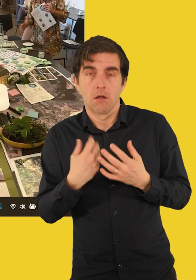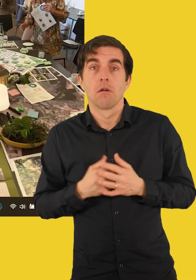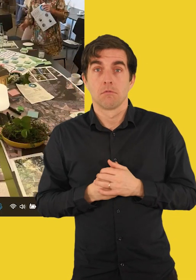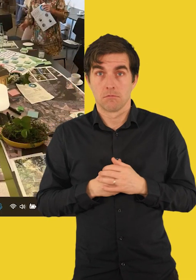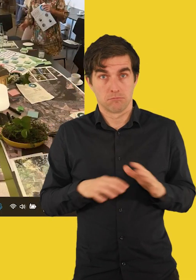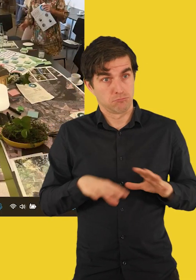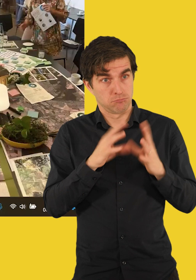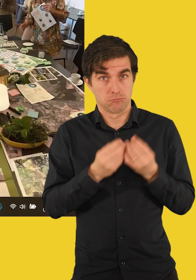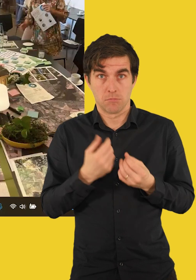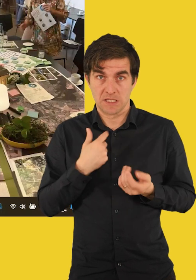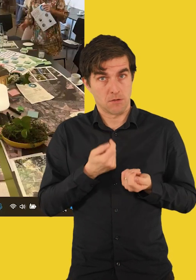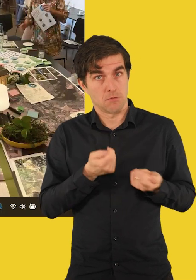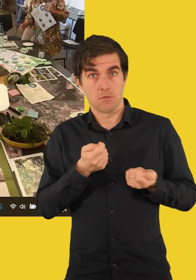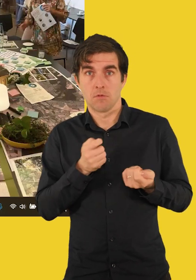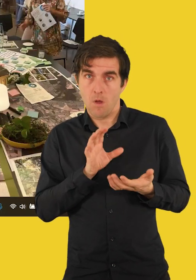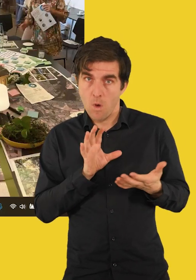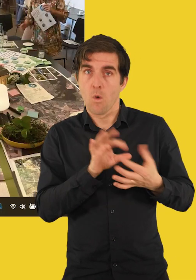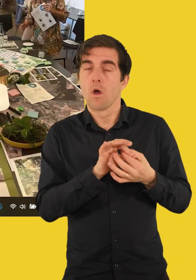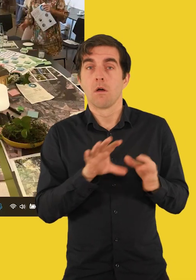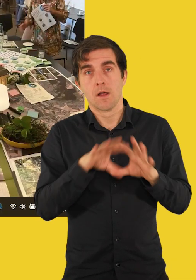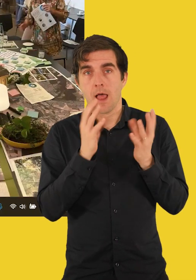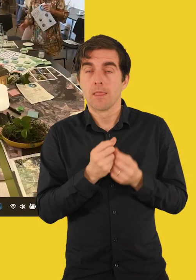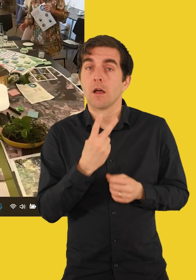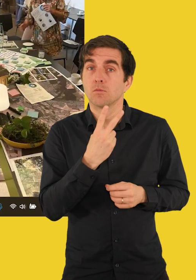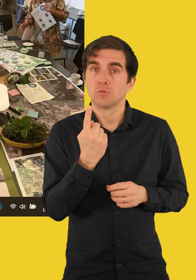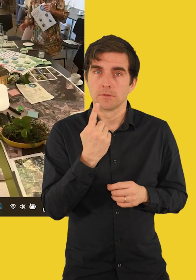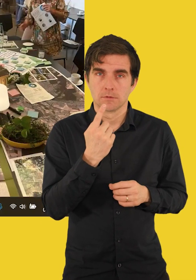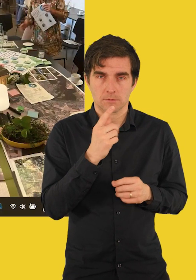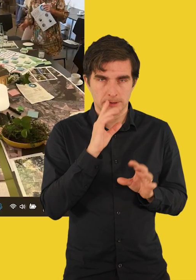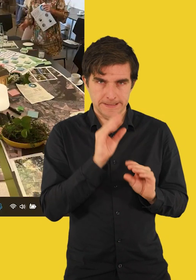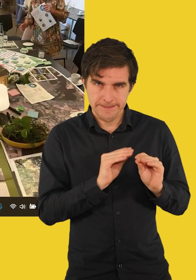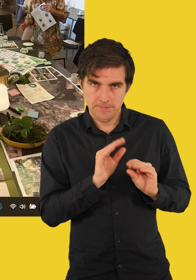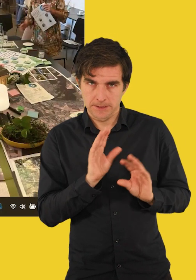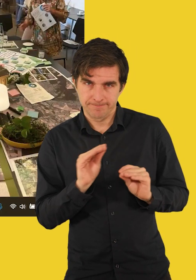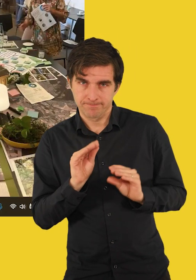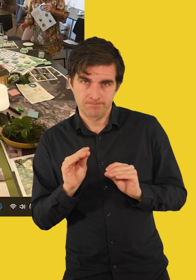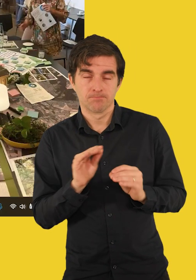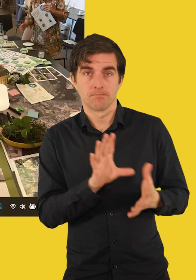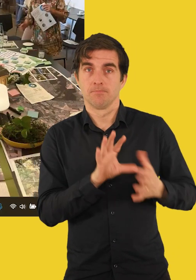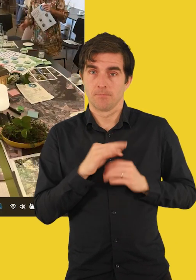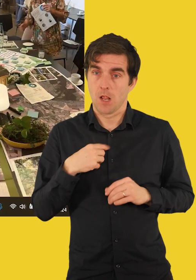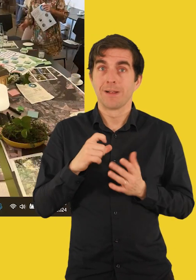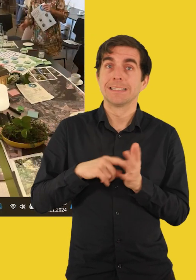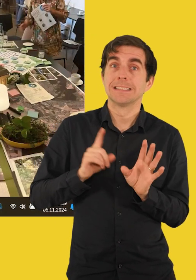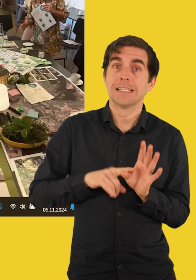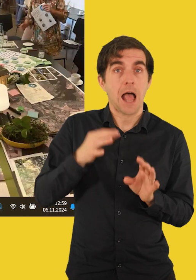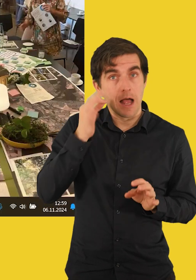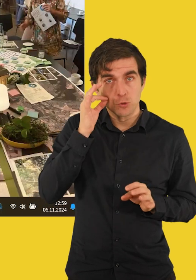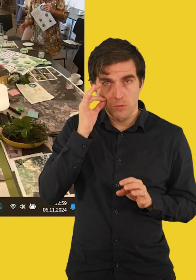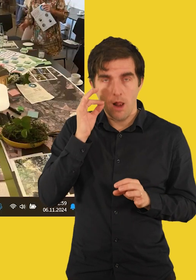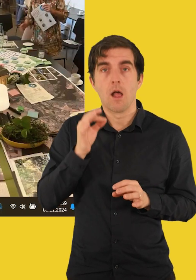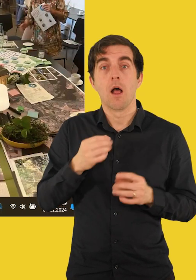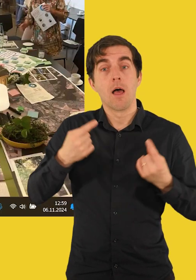Out of this process, we managed to co-create 21 measures that went directly to our city